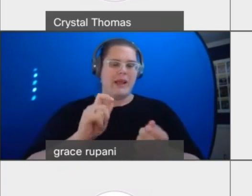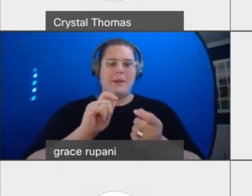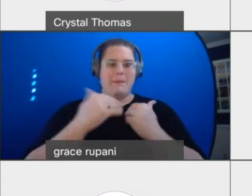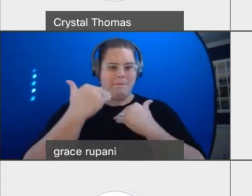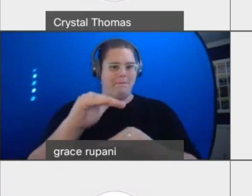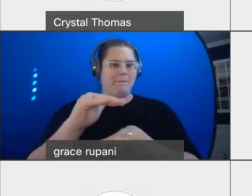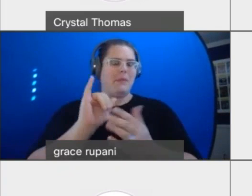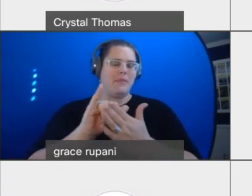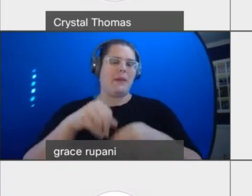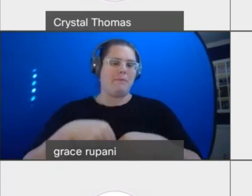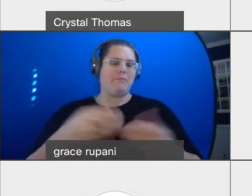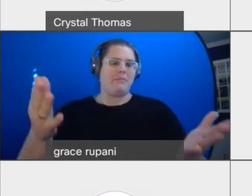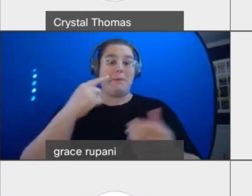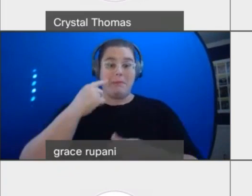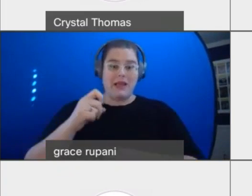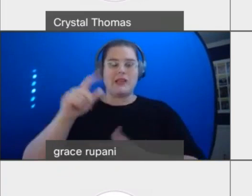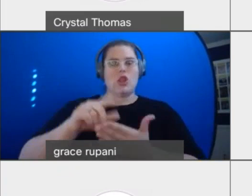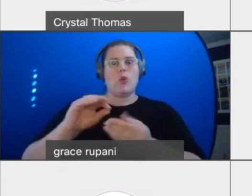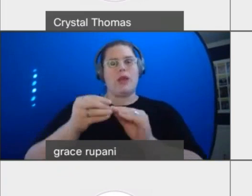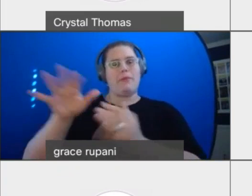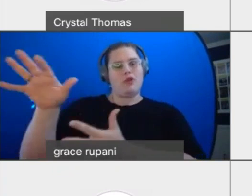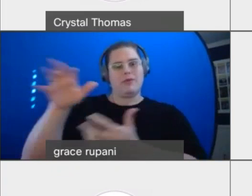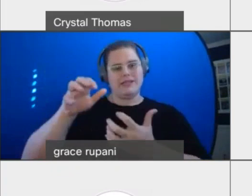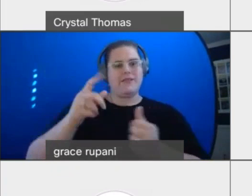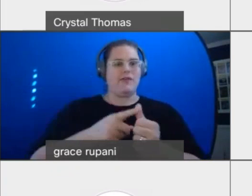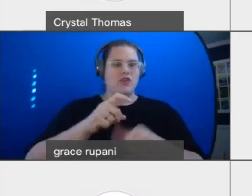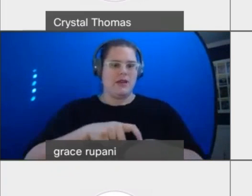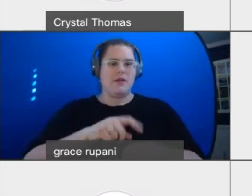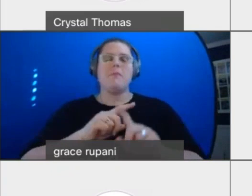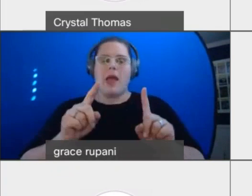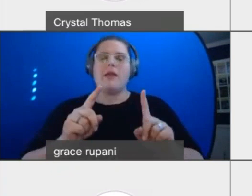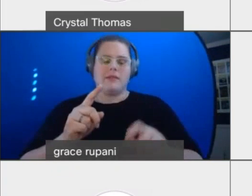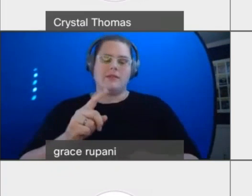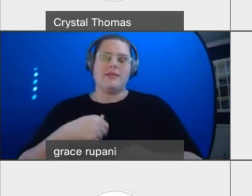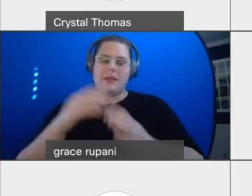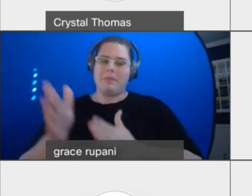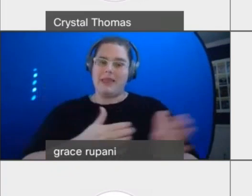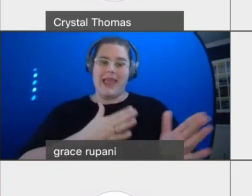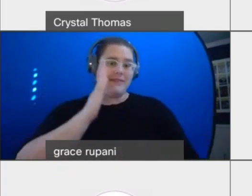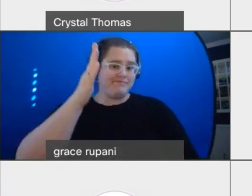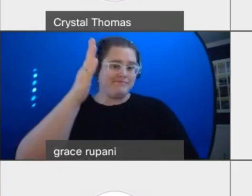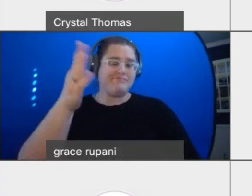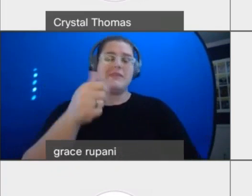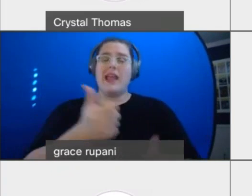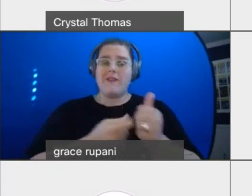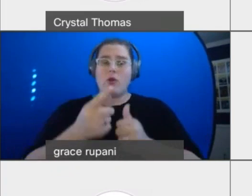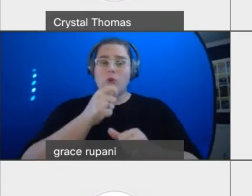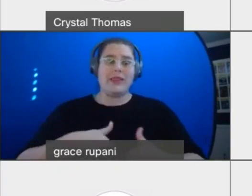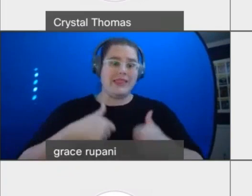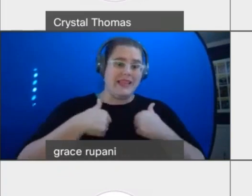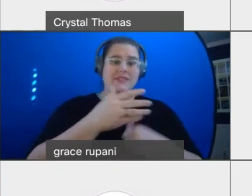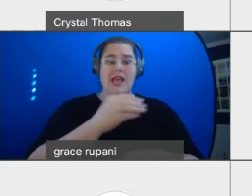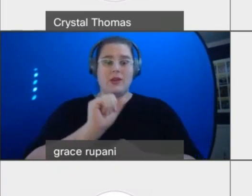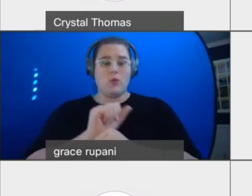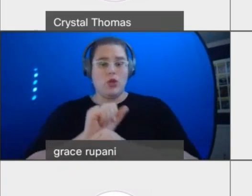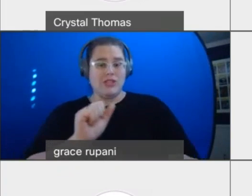we will get initially. But again, the plan is to make sure that each person that lives and works in DC,